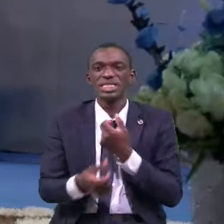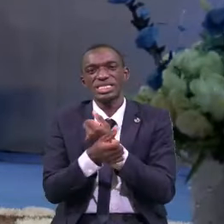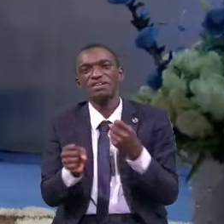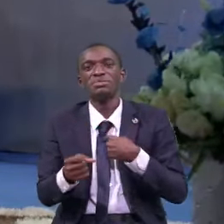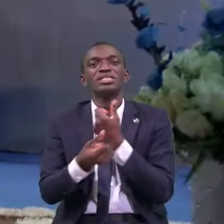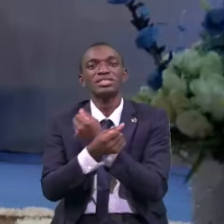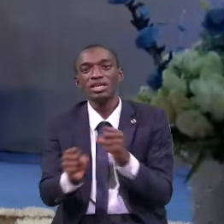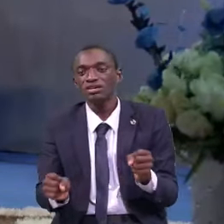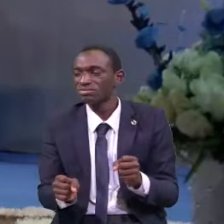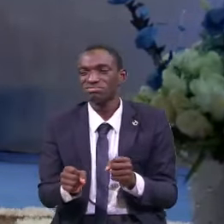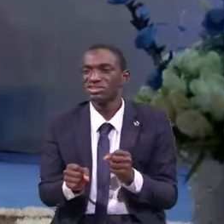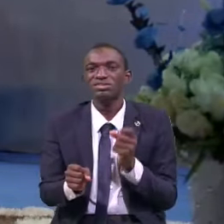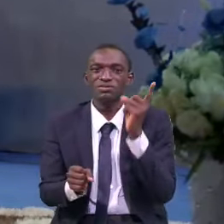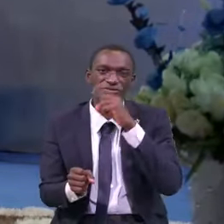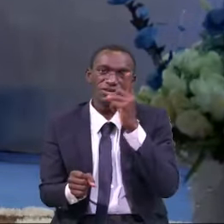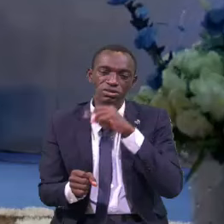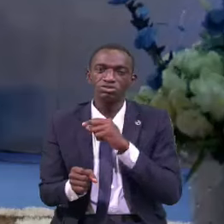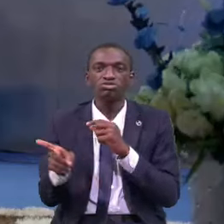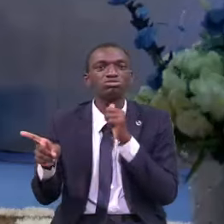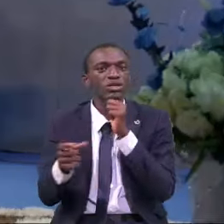not saved yet.